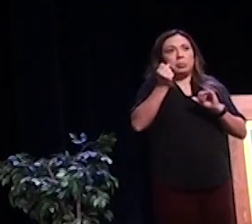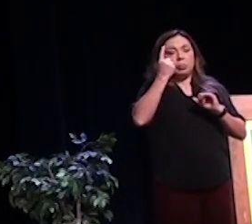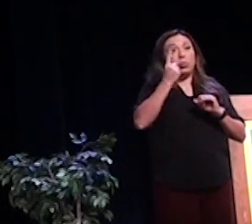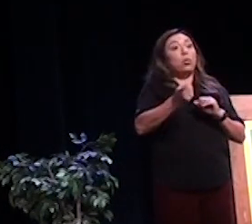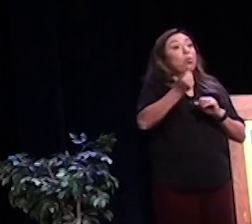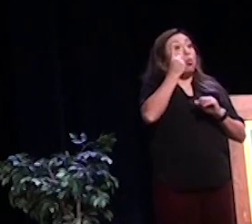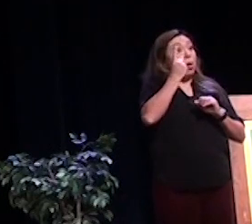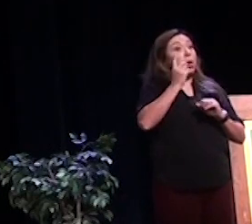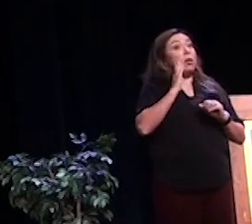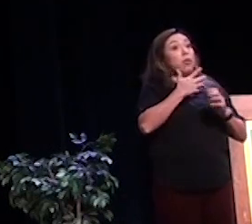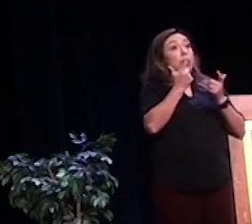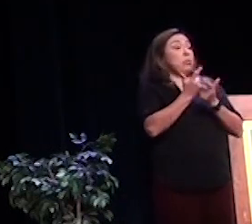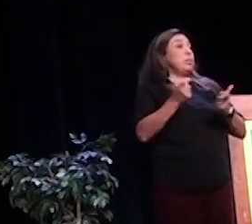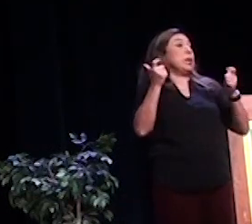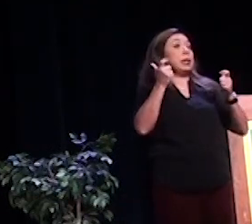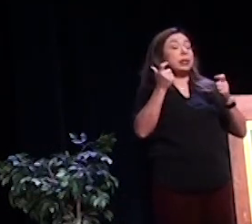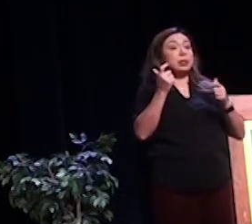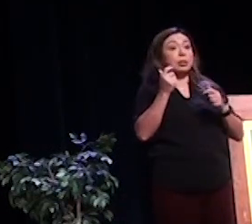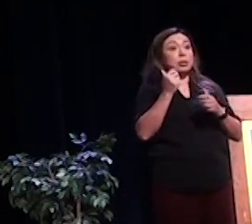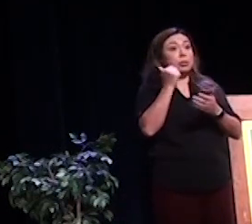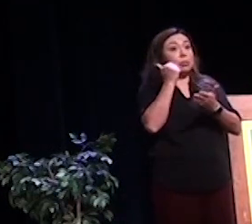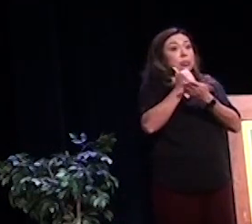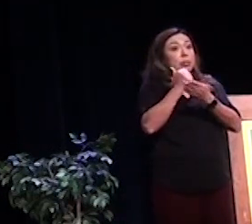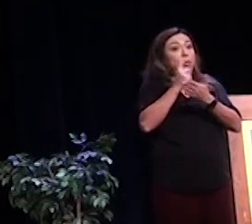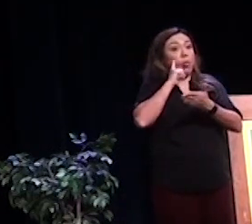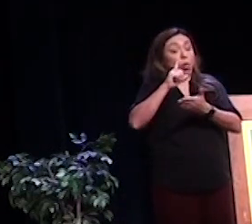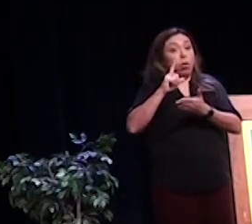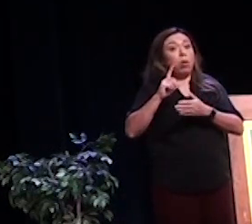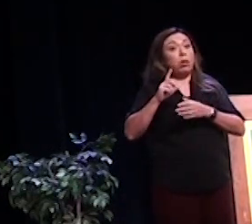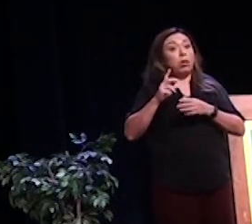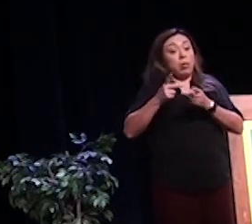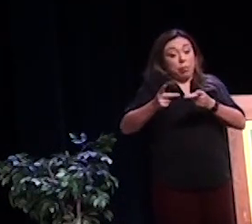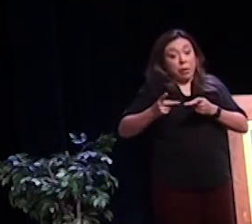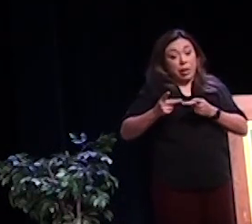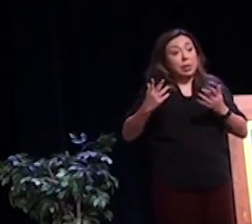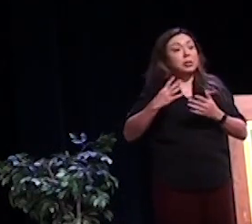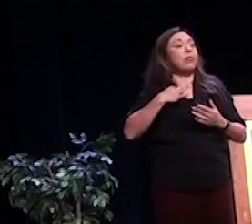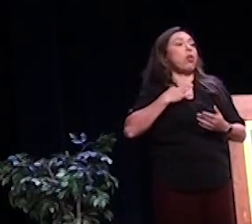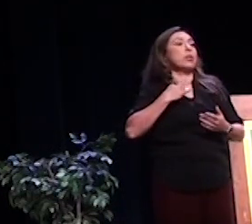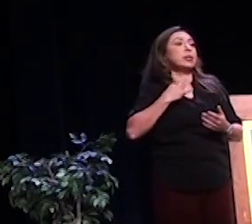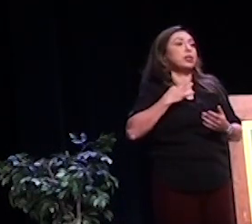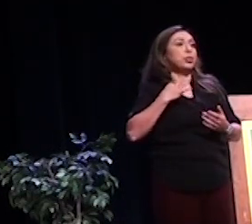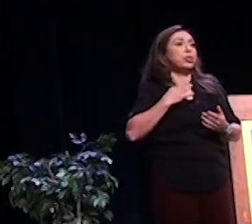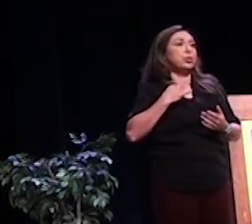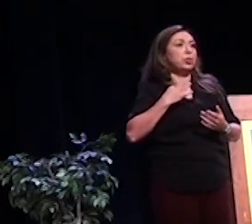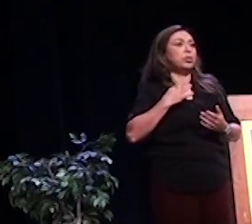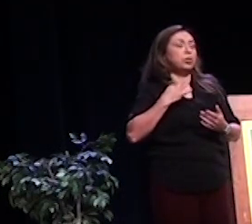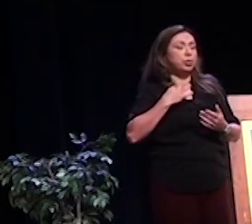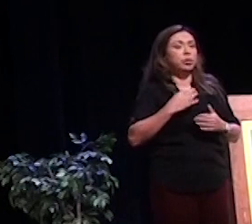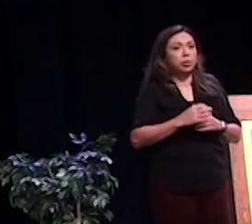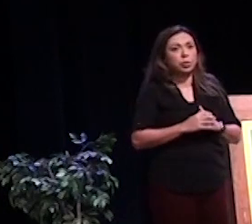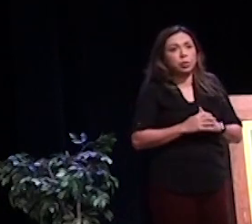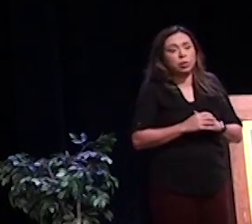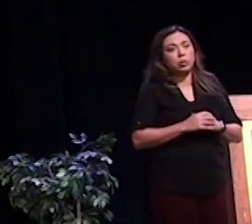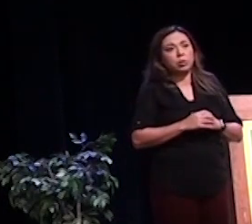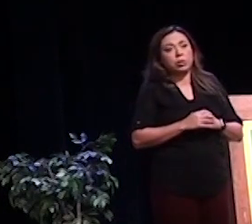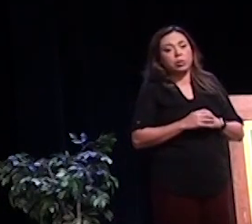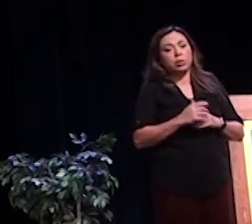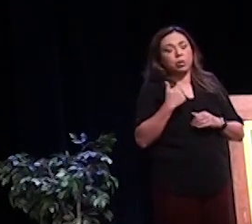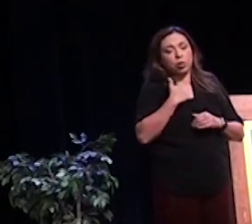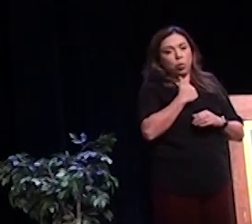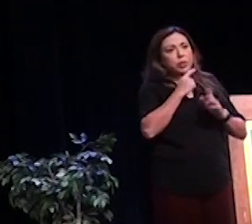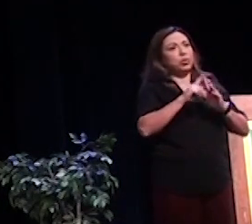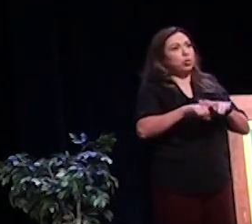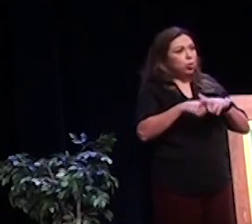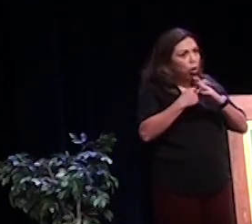and resources for the campus is going to be volunteers. So we started and engaged